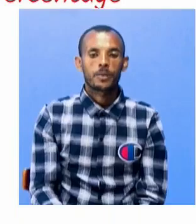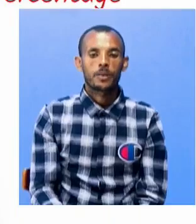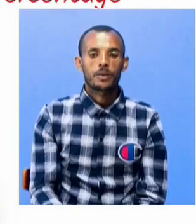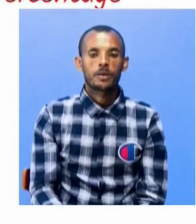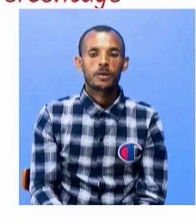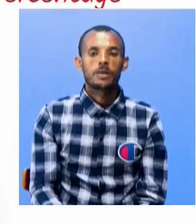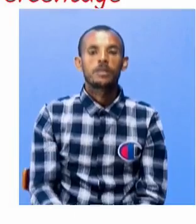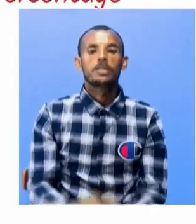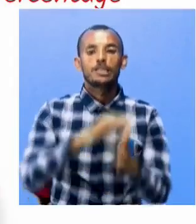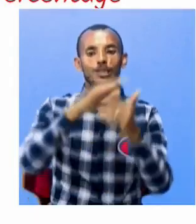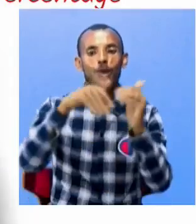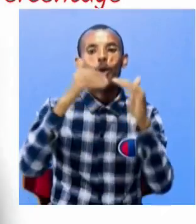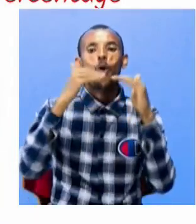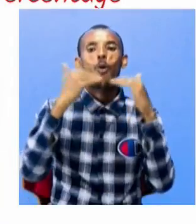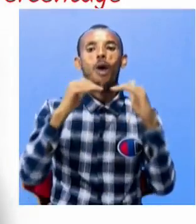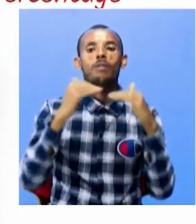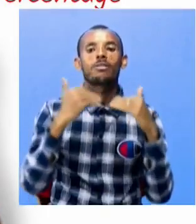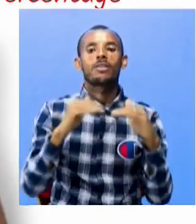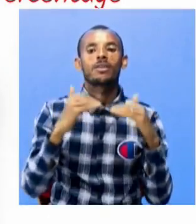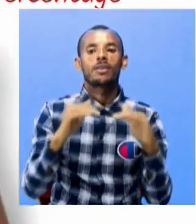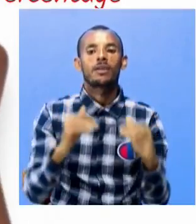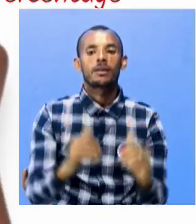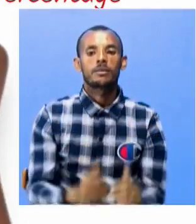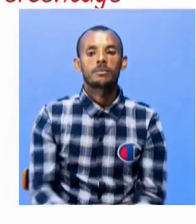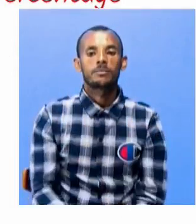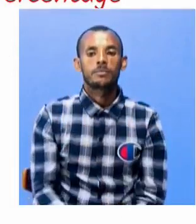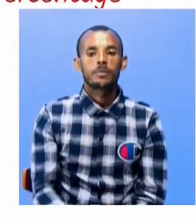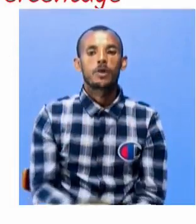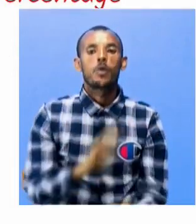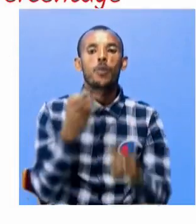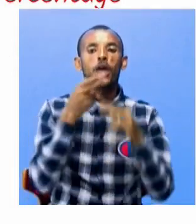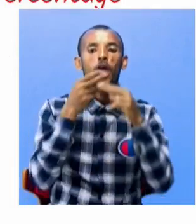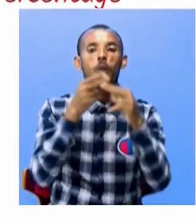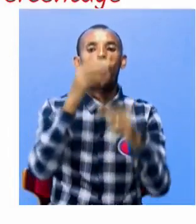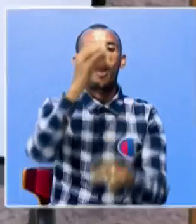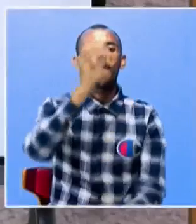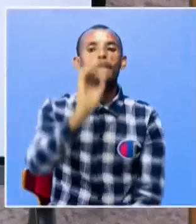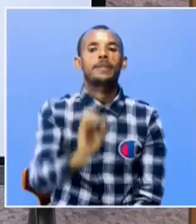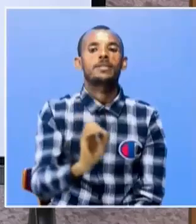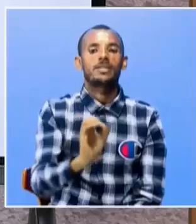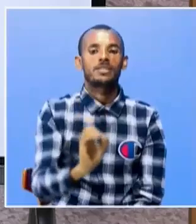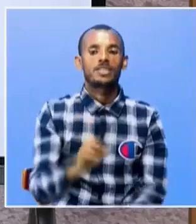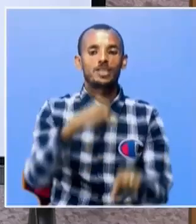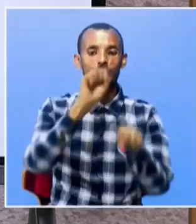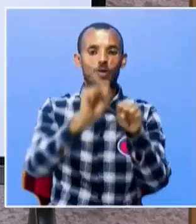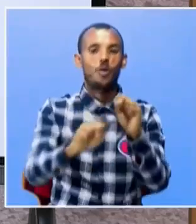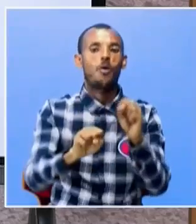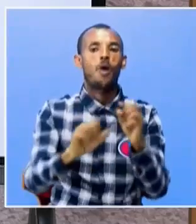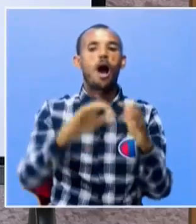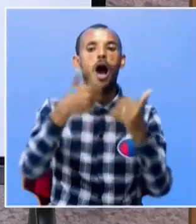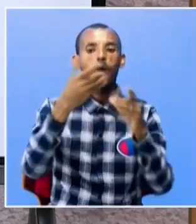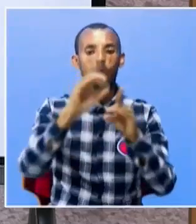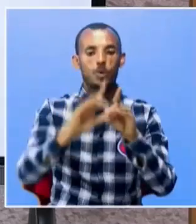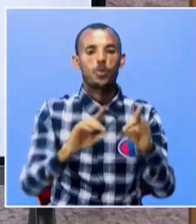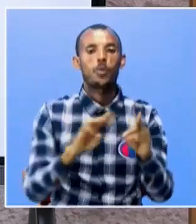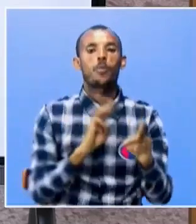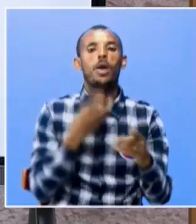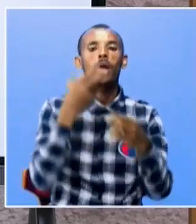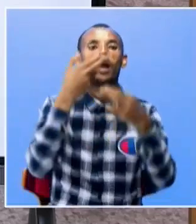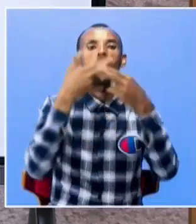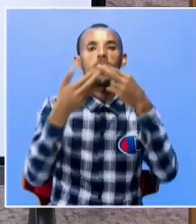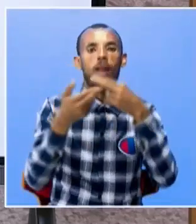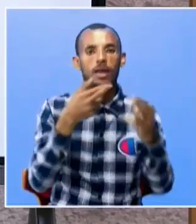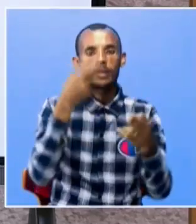It's a part of the whole quantity. We call it percentage. So, how do we relate these